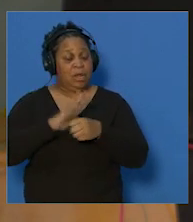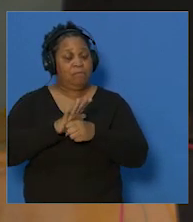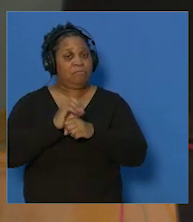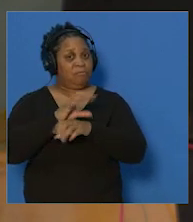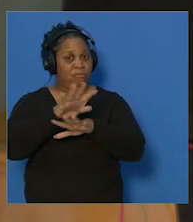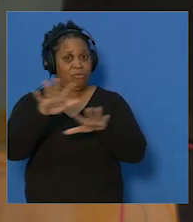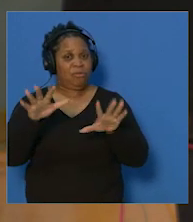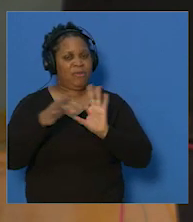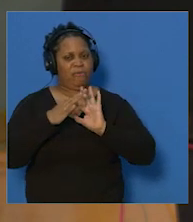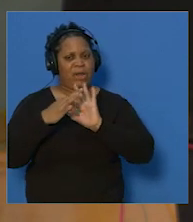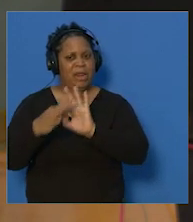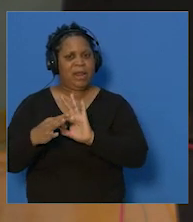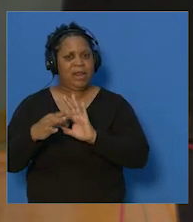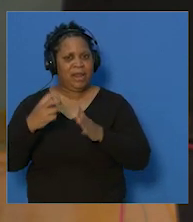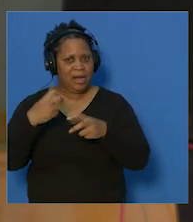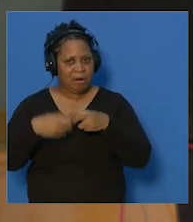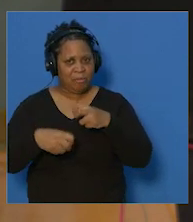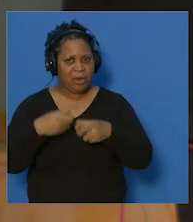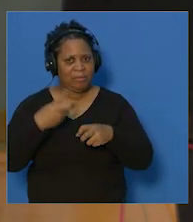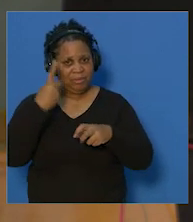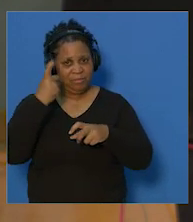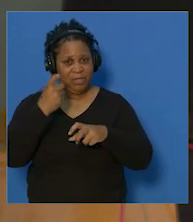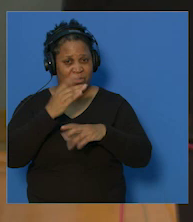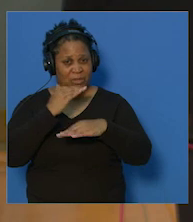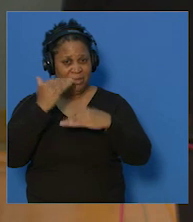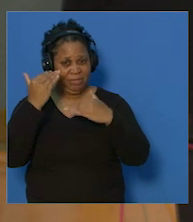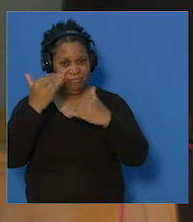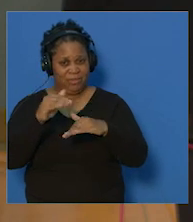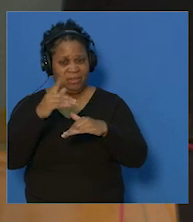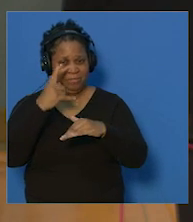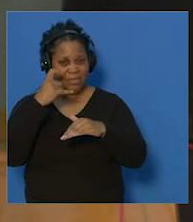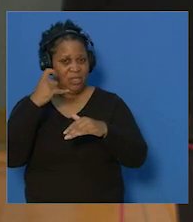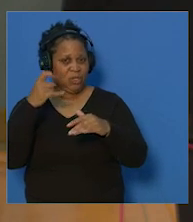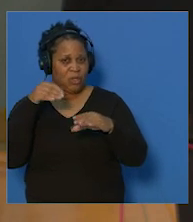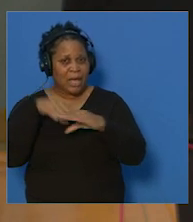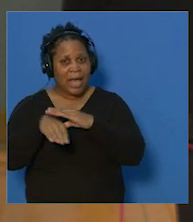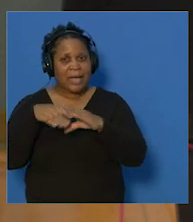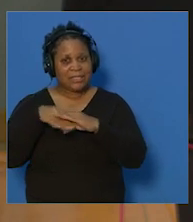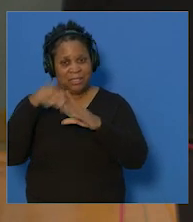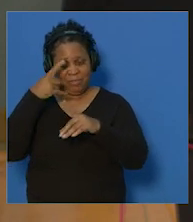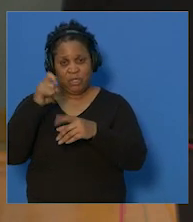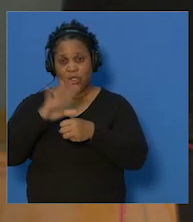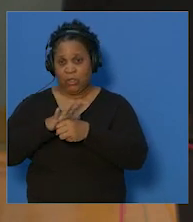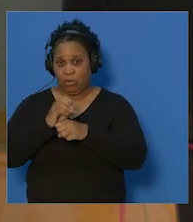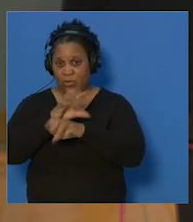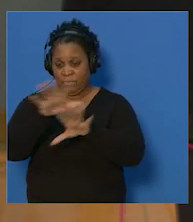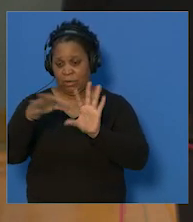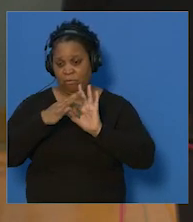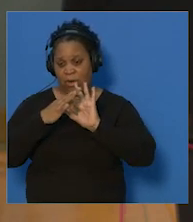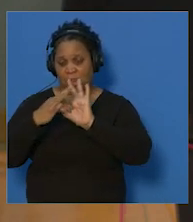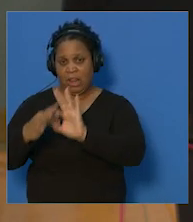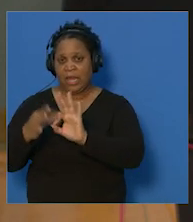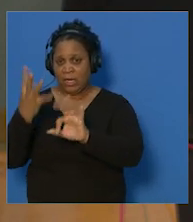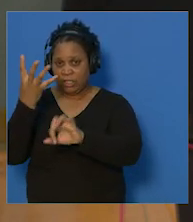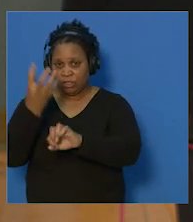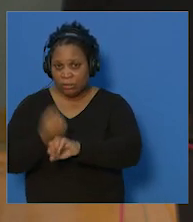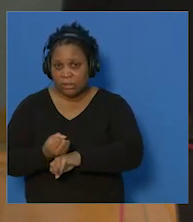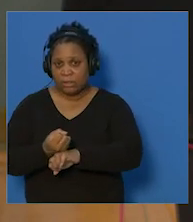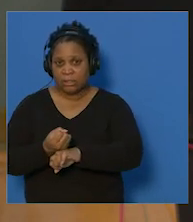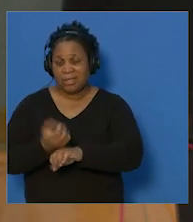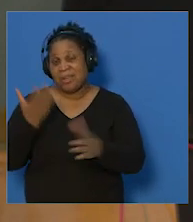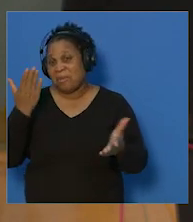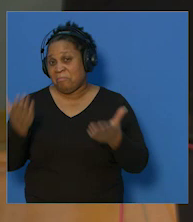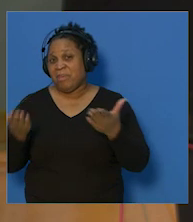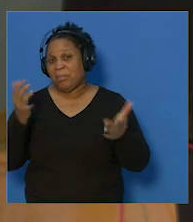reasons, that but for the restrictions to access to healthcare caused by COVID-19 related shutdowns might have still